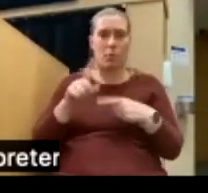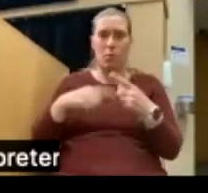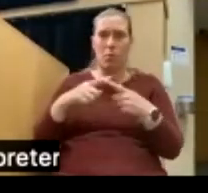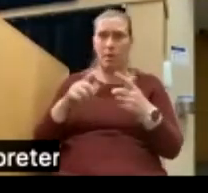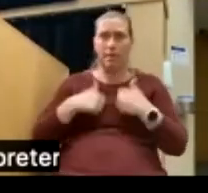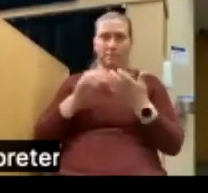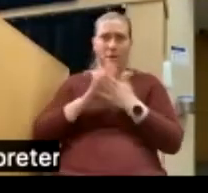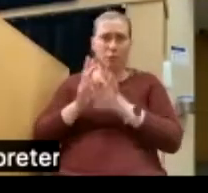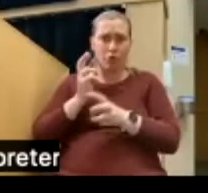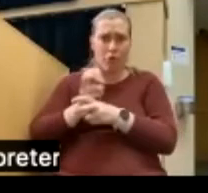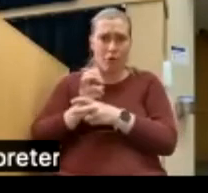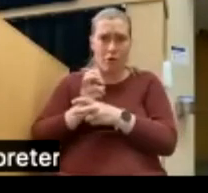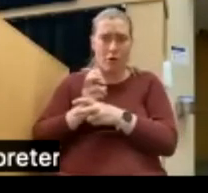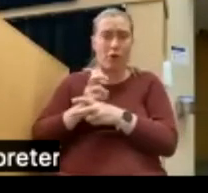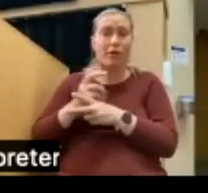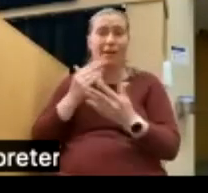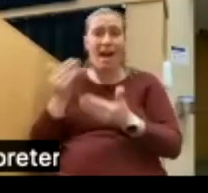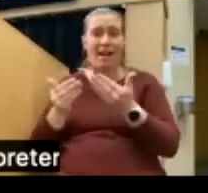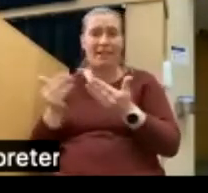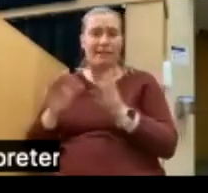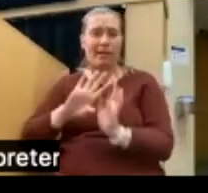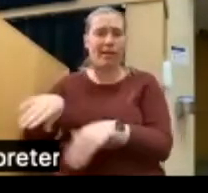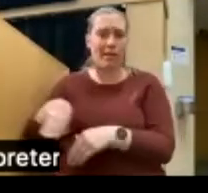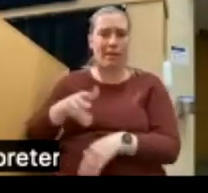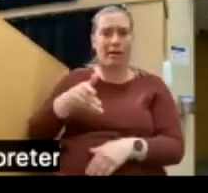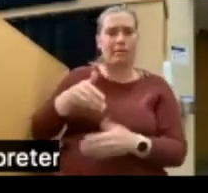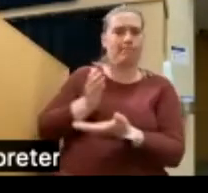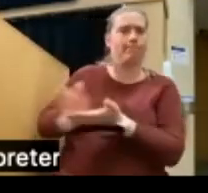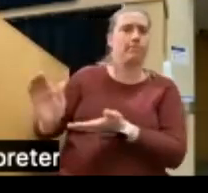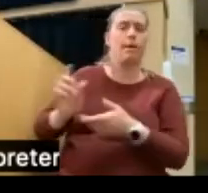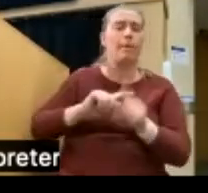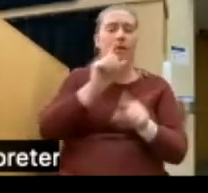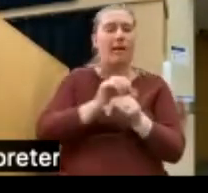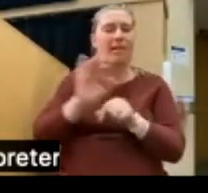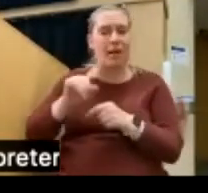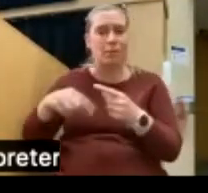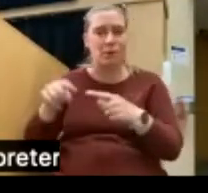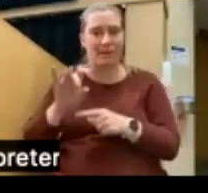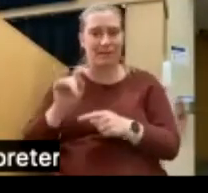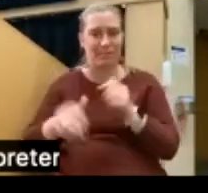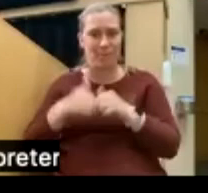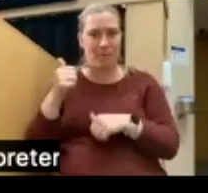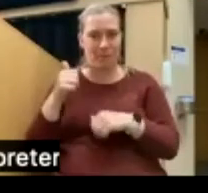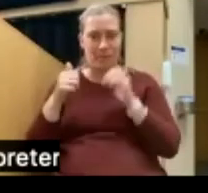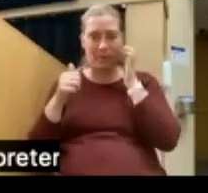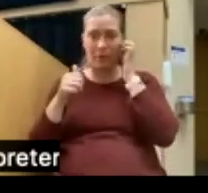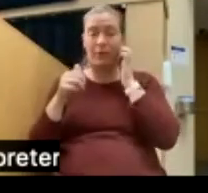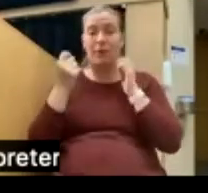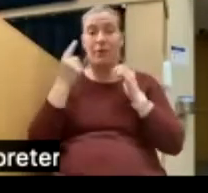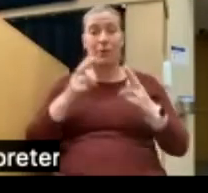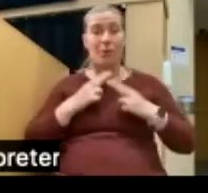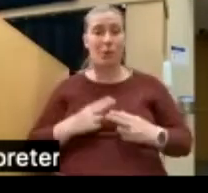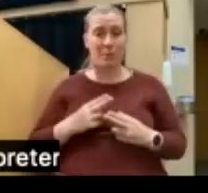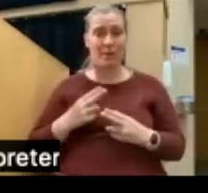in reality, that's almost when we need it the most, to know that that support is there. Because the amazing thing about humans is how resilient, to Ed's